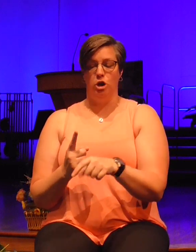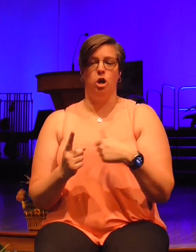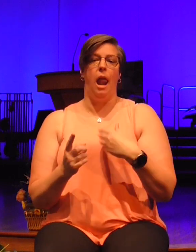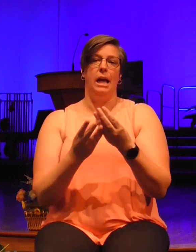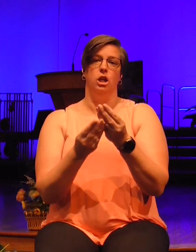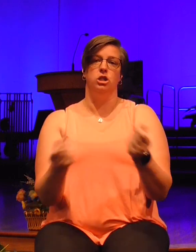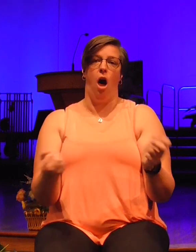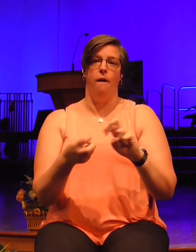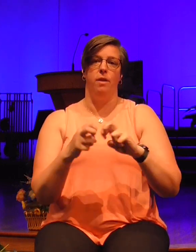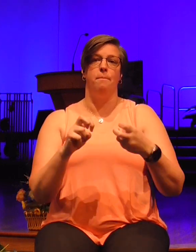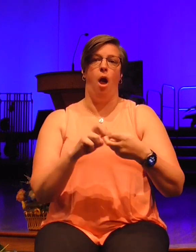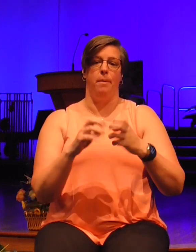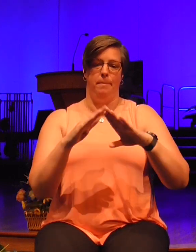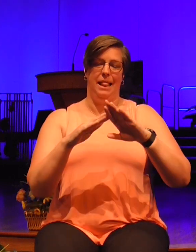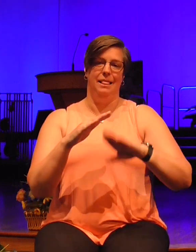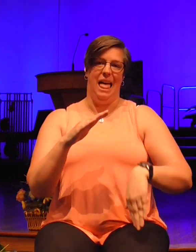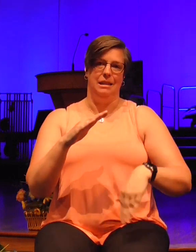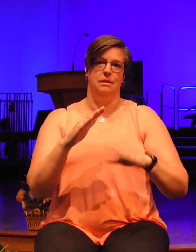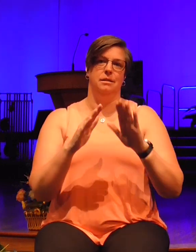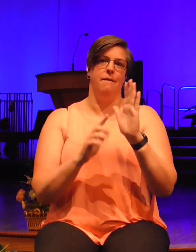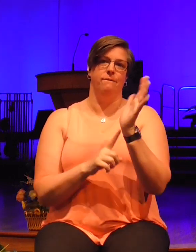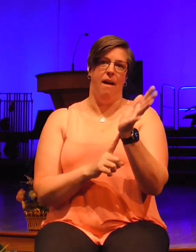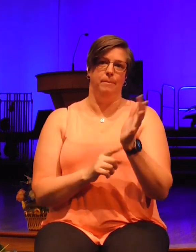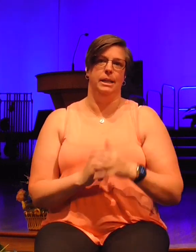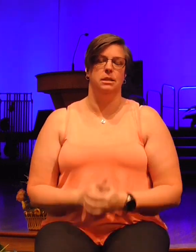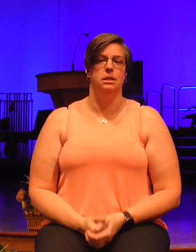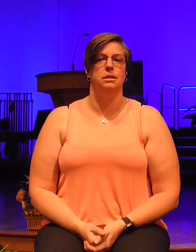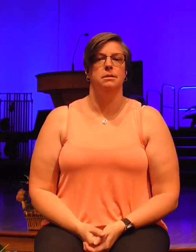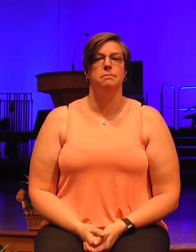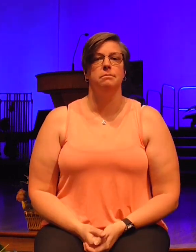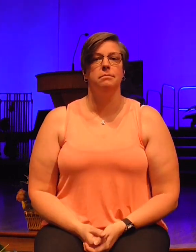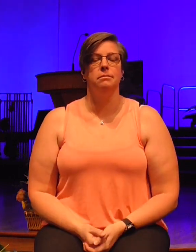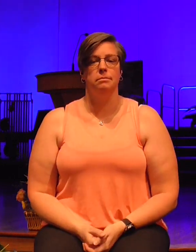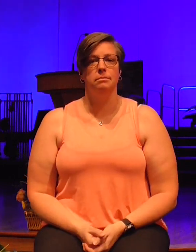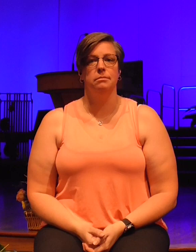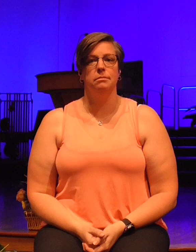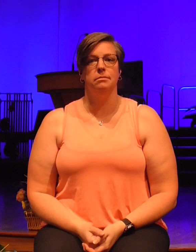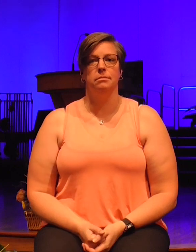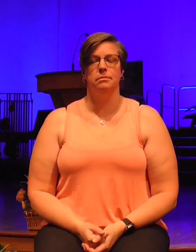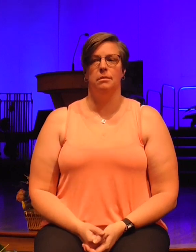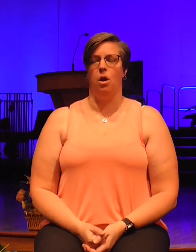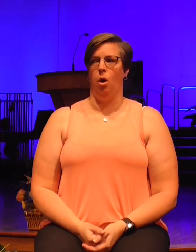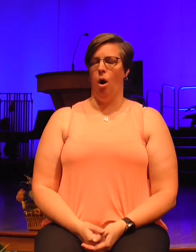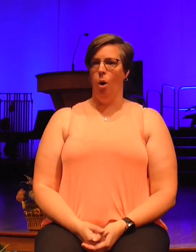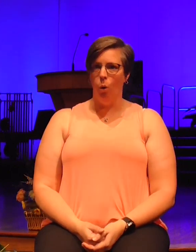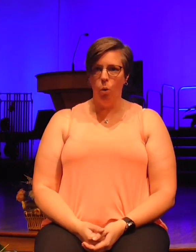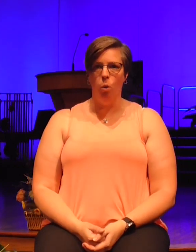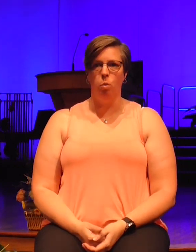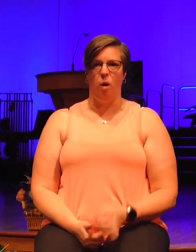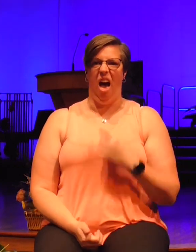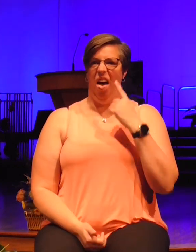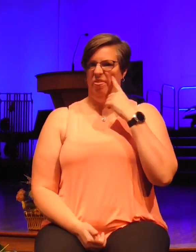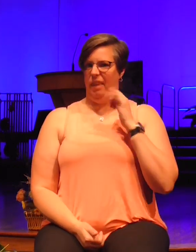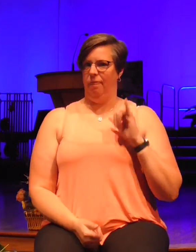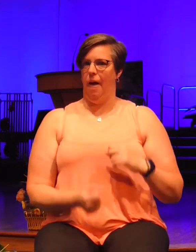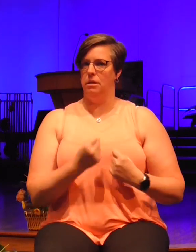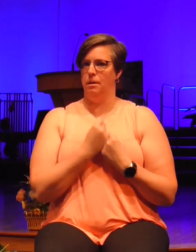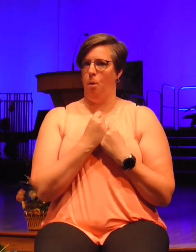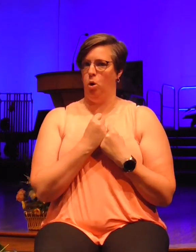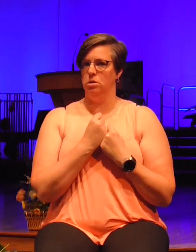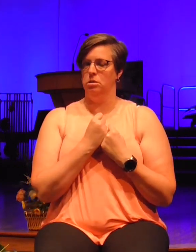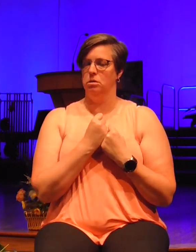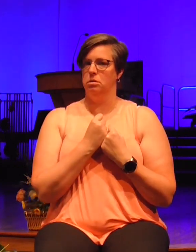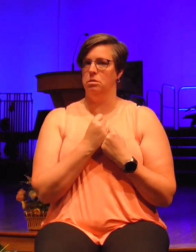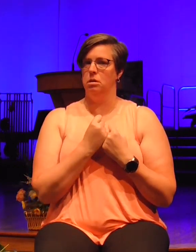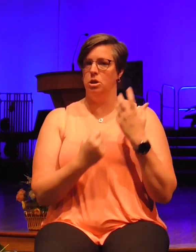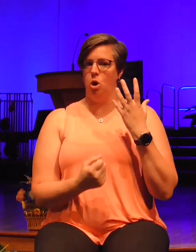the problem in less than 5 minutes." I think that is support for us to go